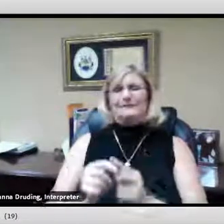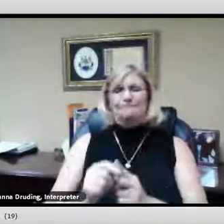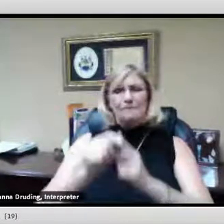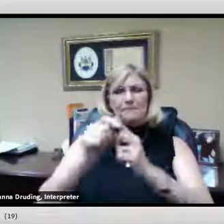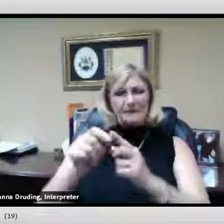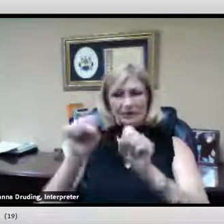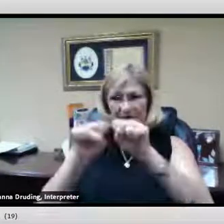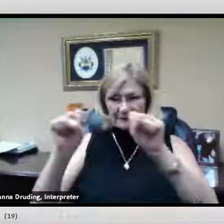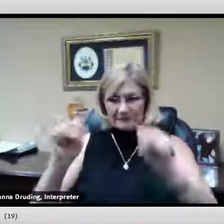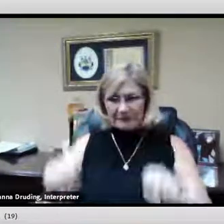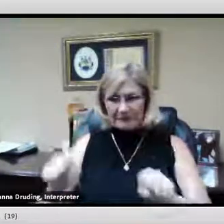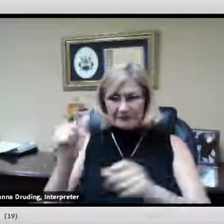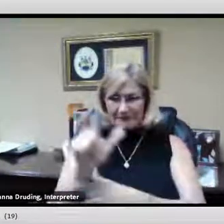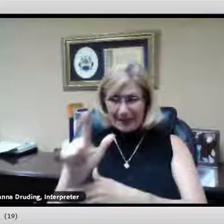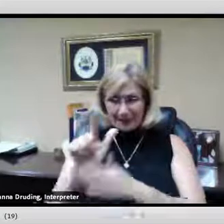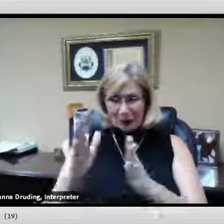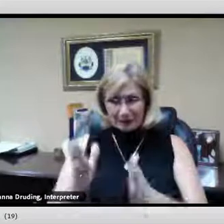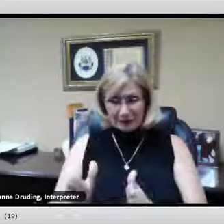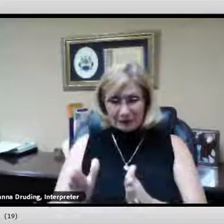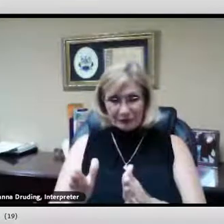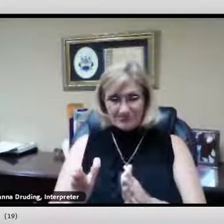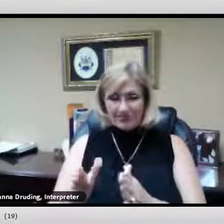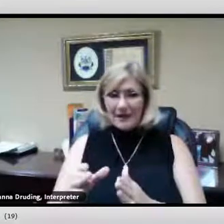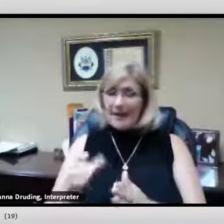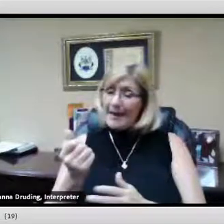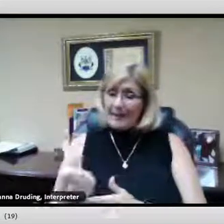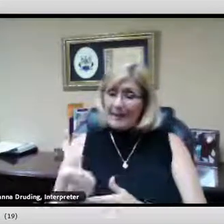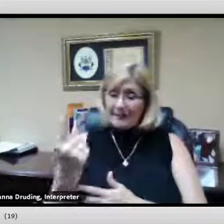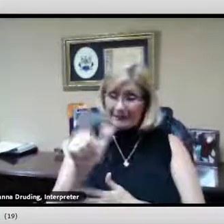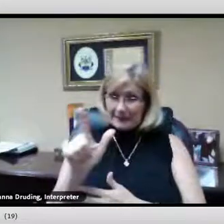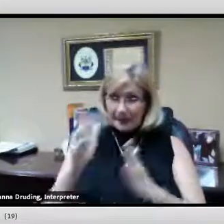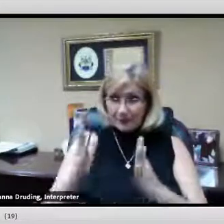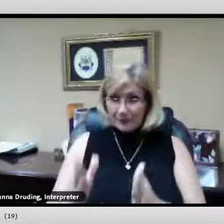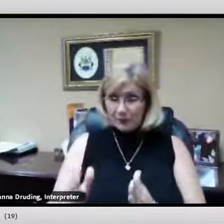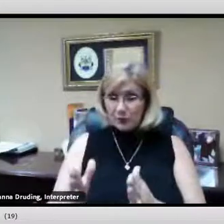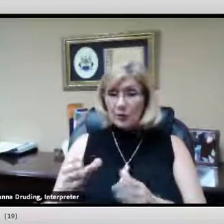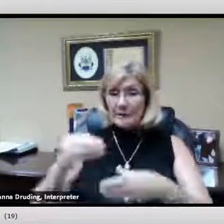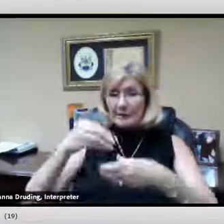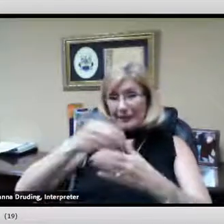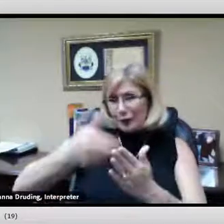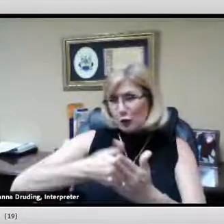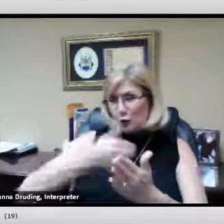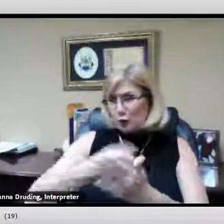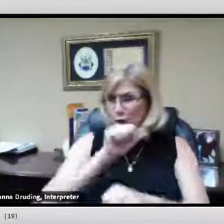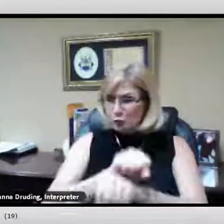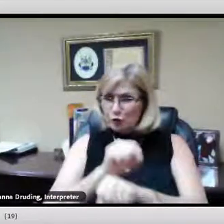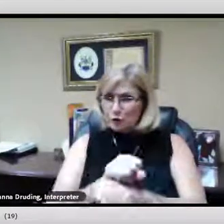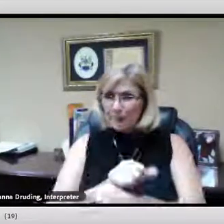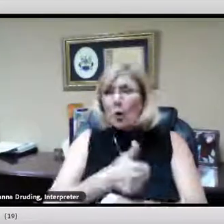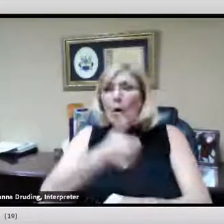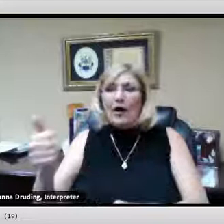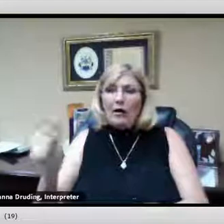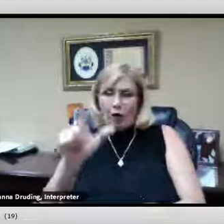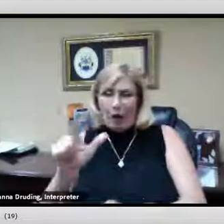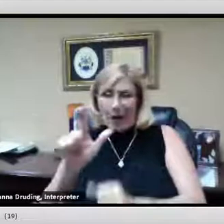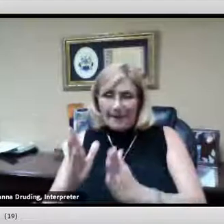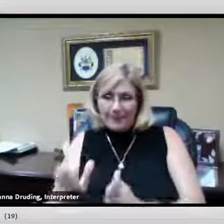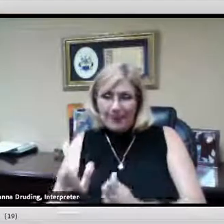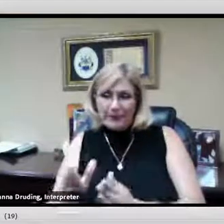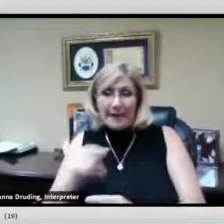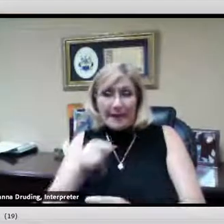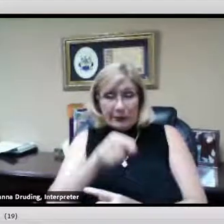The best resource for any librarian in a new position is other librarians, whether they're at your institution or at